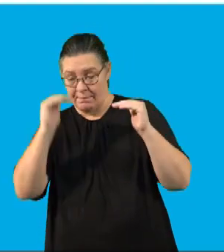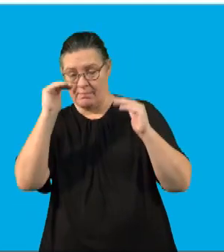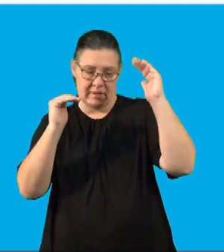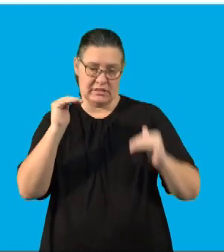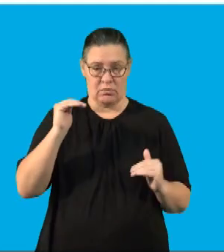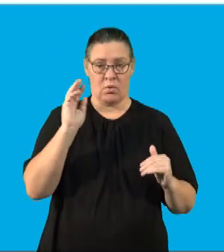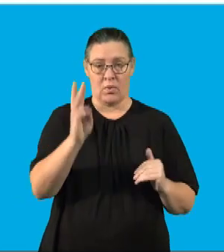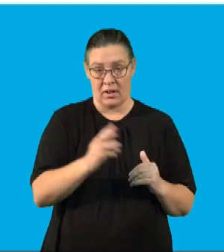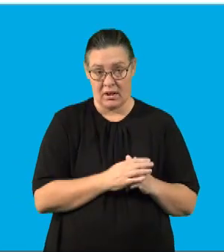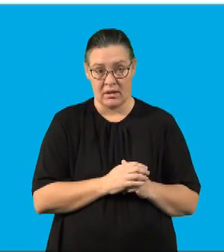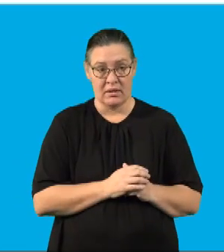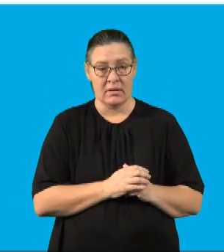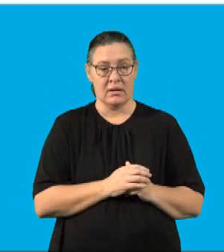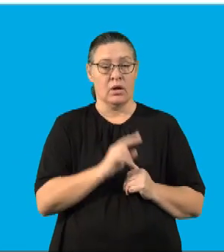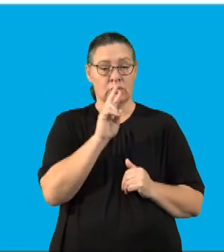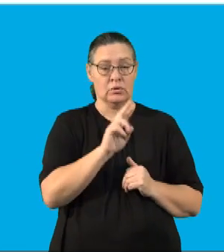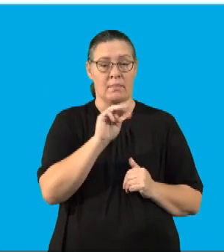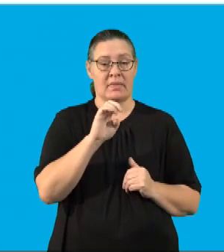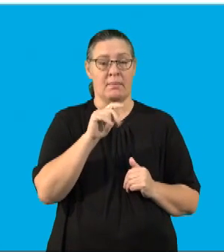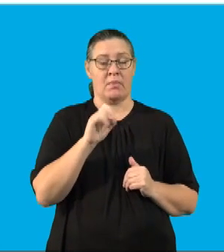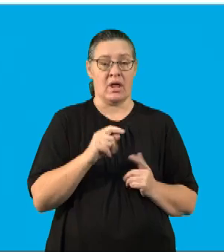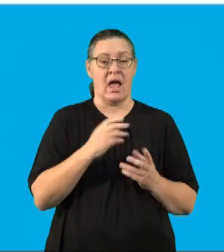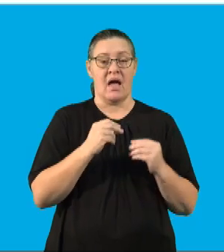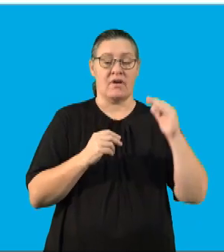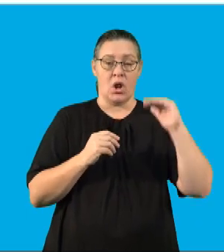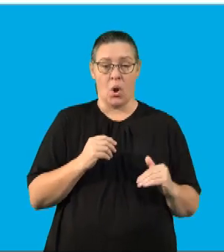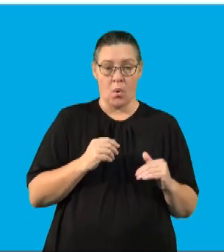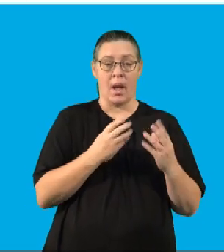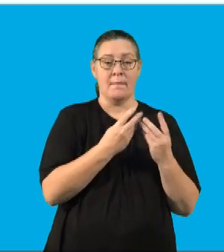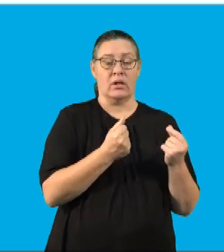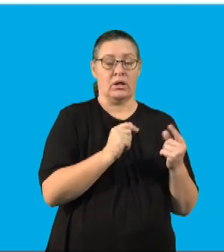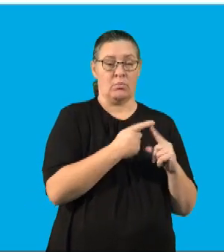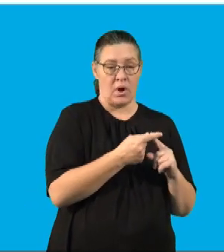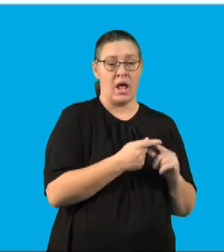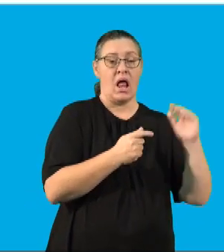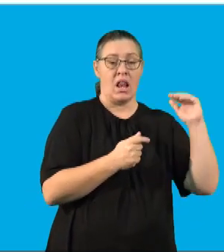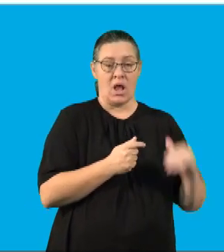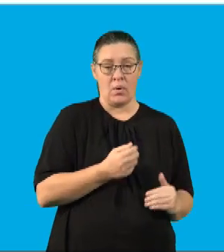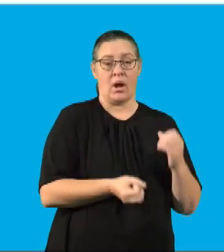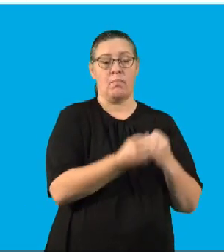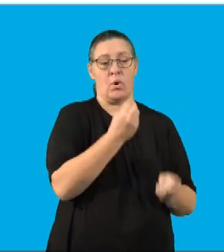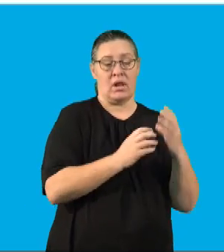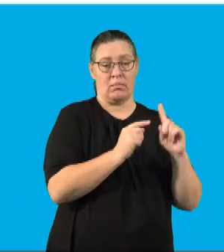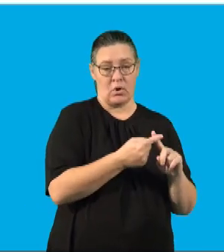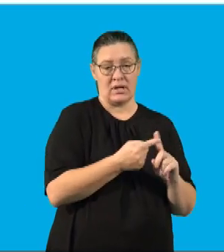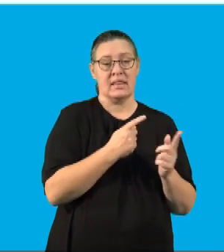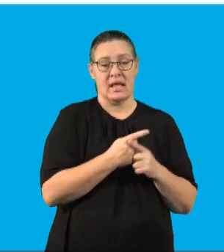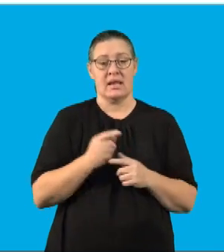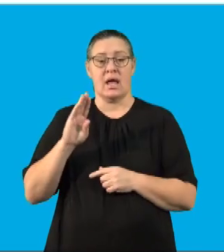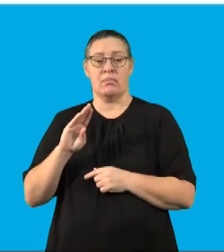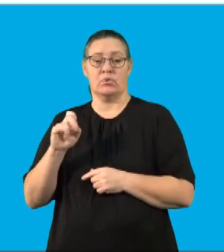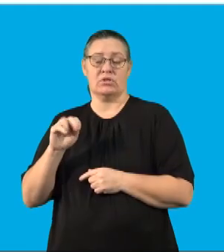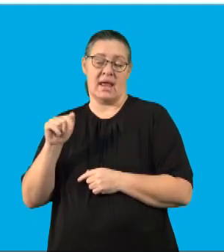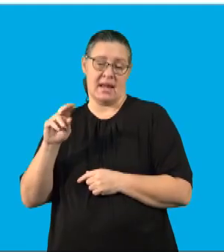substances, the 2-methylpropane will have a lower melting point and also a lower boiling point than